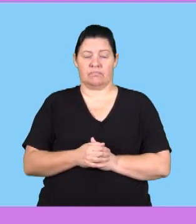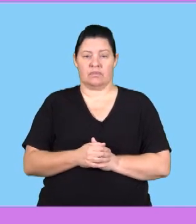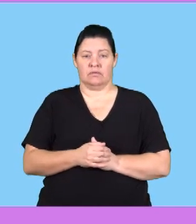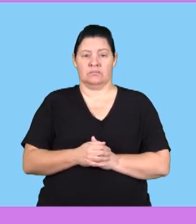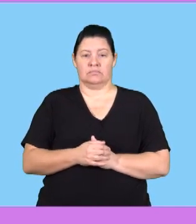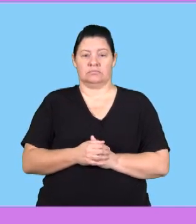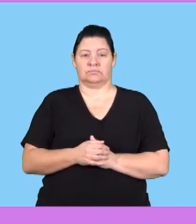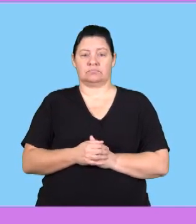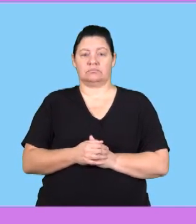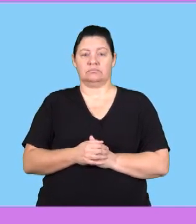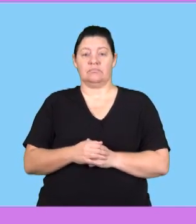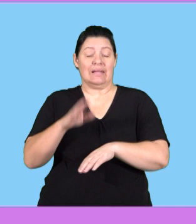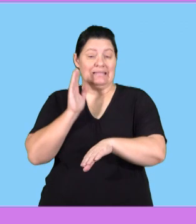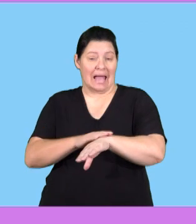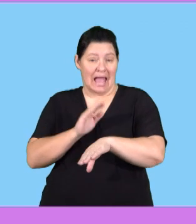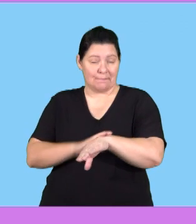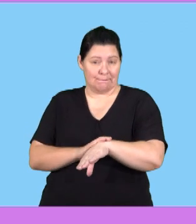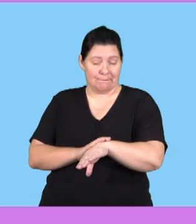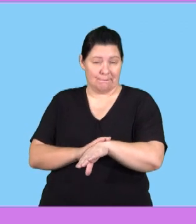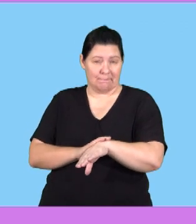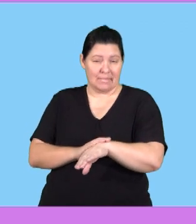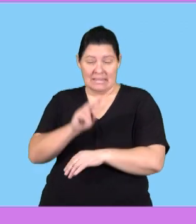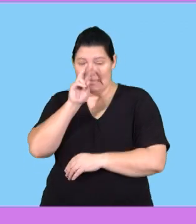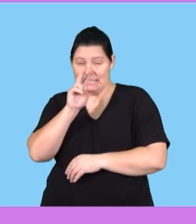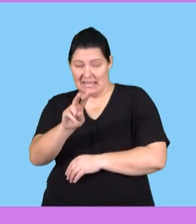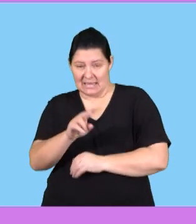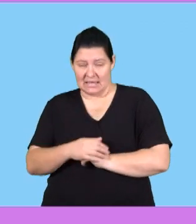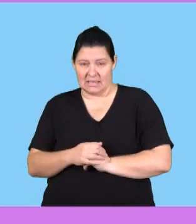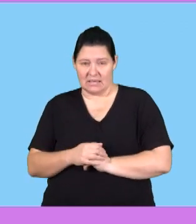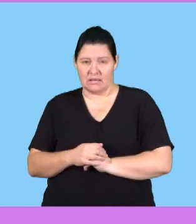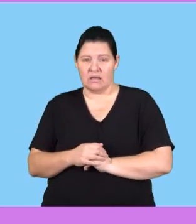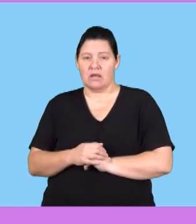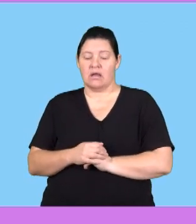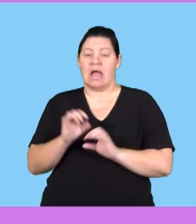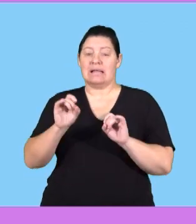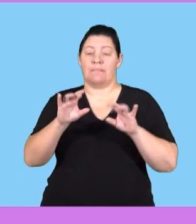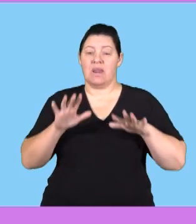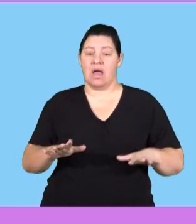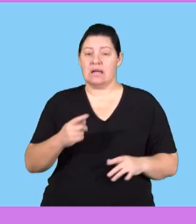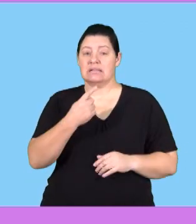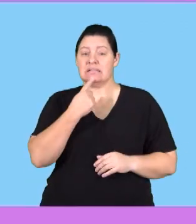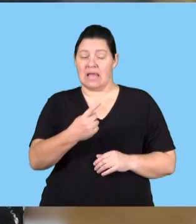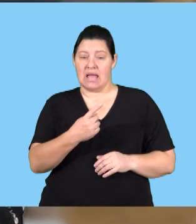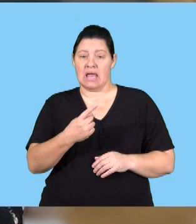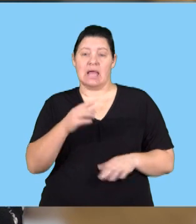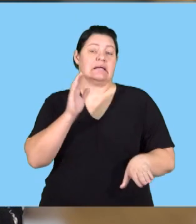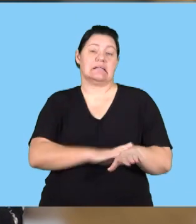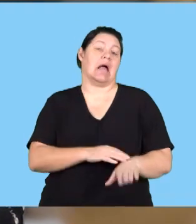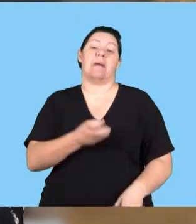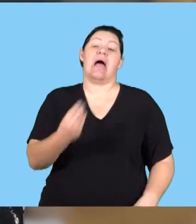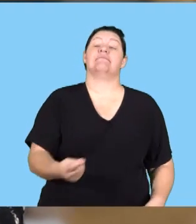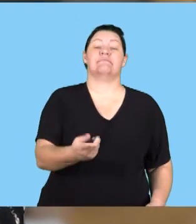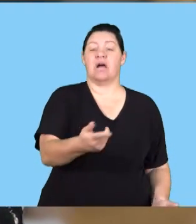then it is given that the time, take note that in most cases the examiner does not tell you that this is the